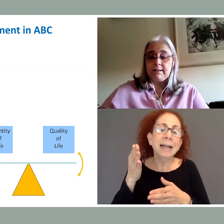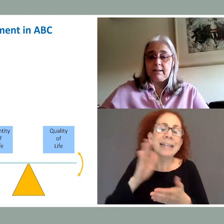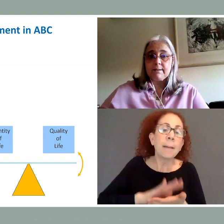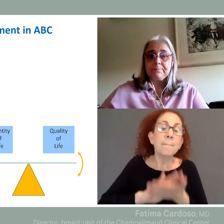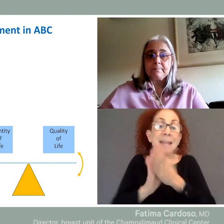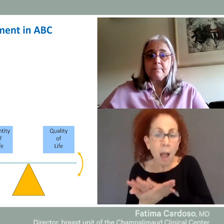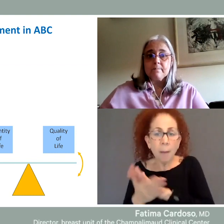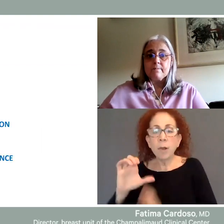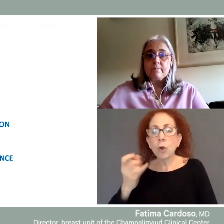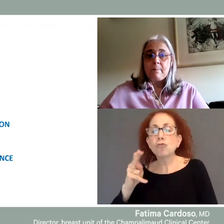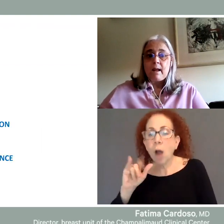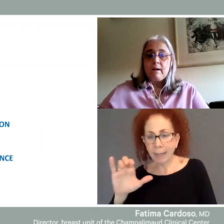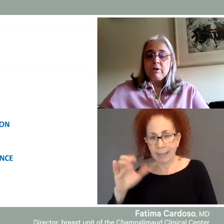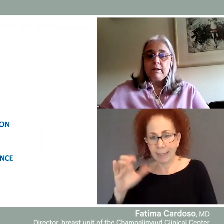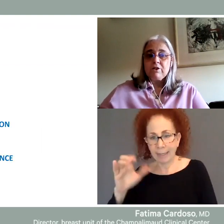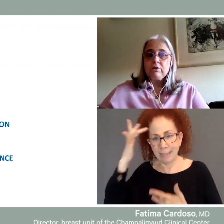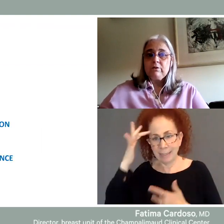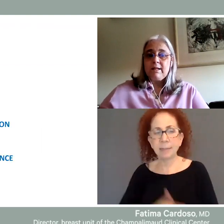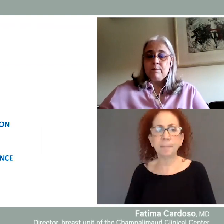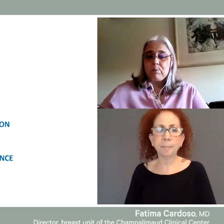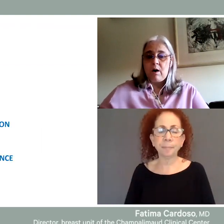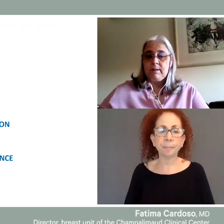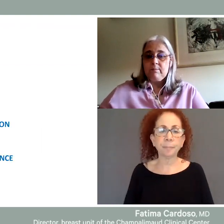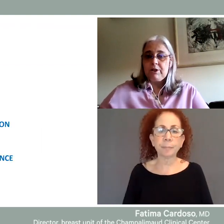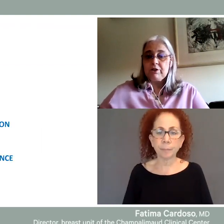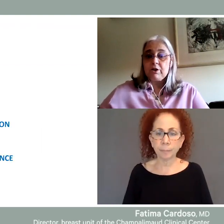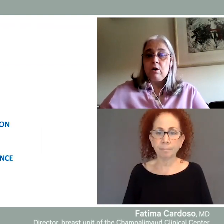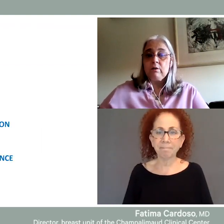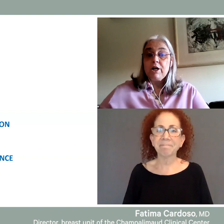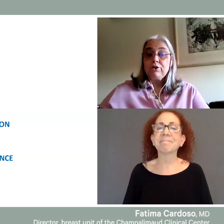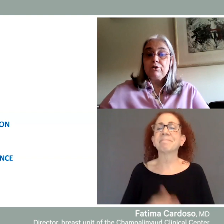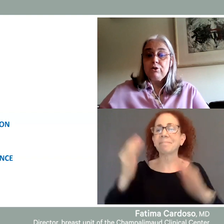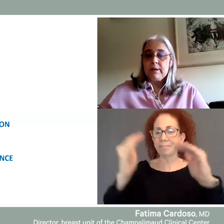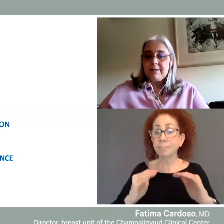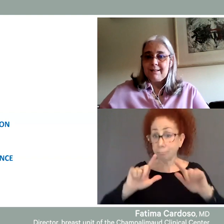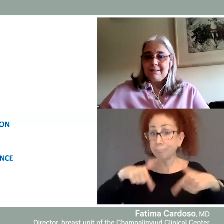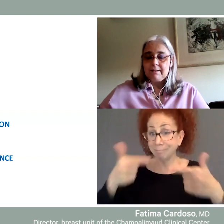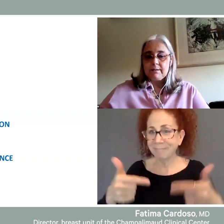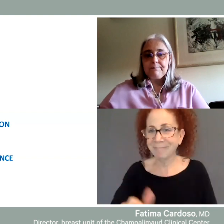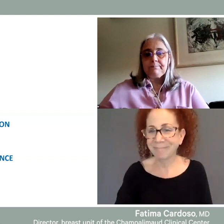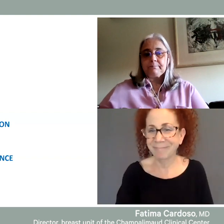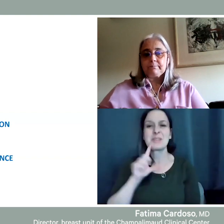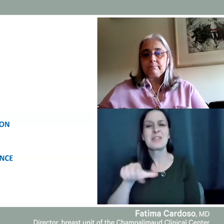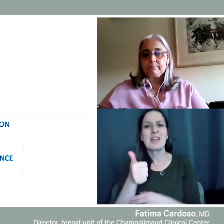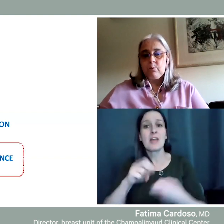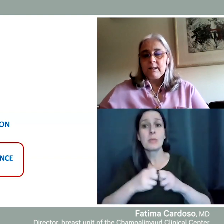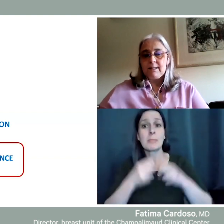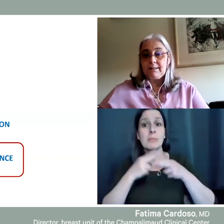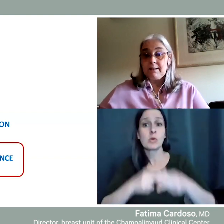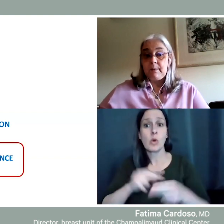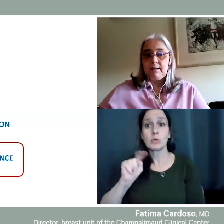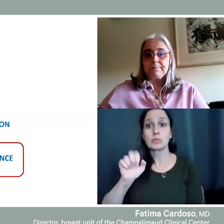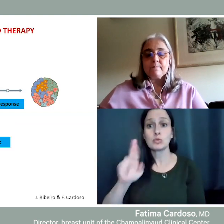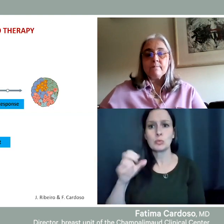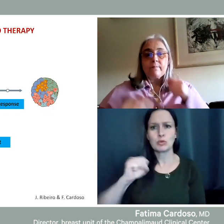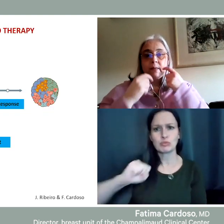chronic disease. So let's go to the other problem, which is called tumor resistance. What does